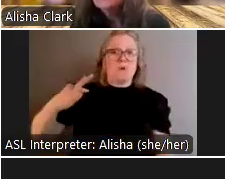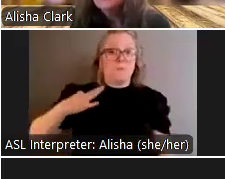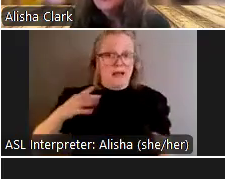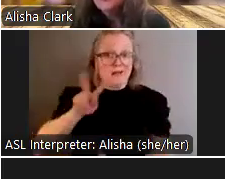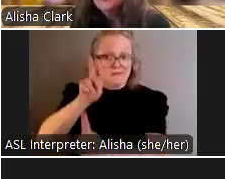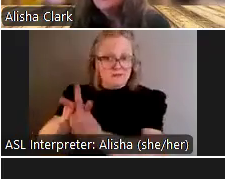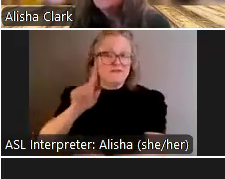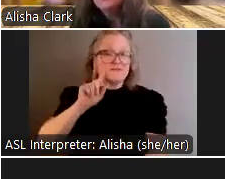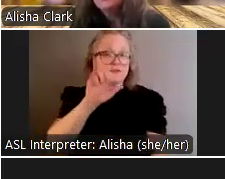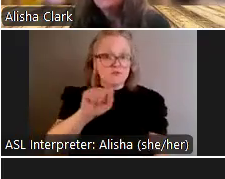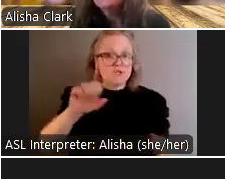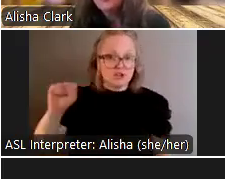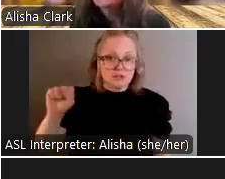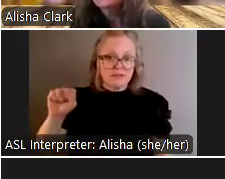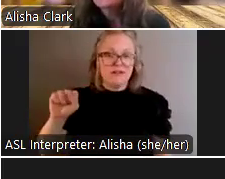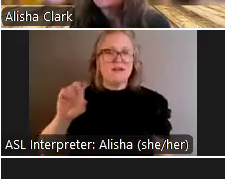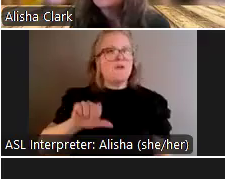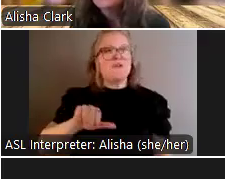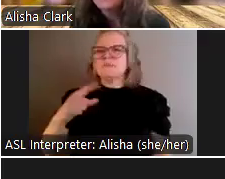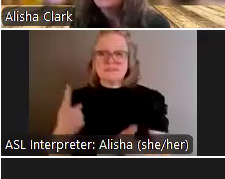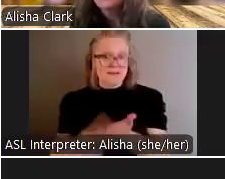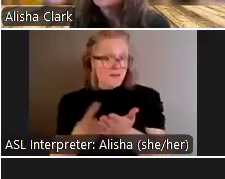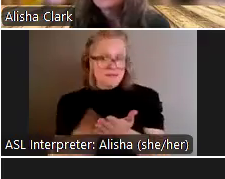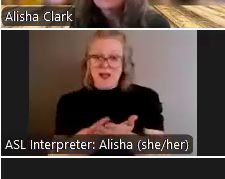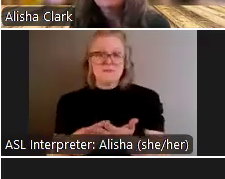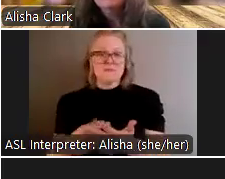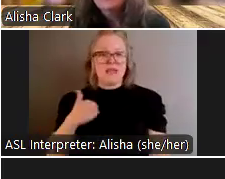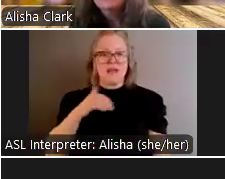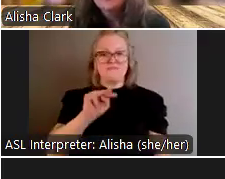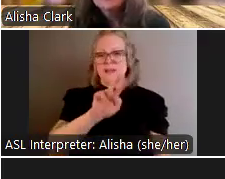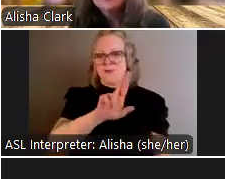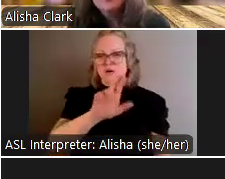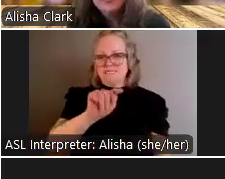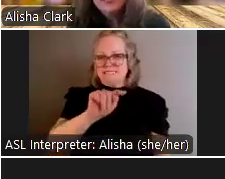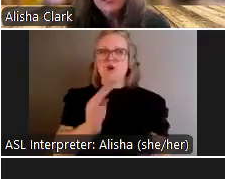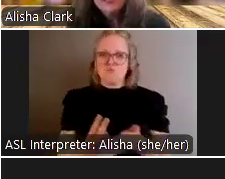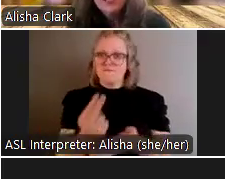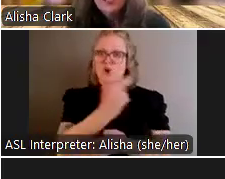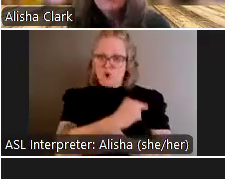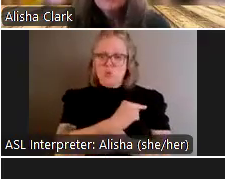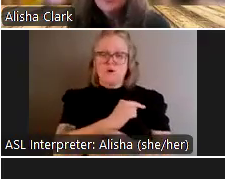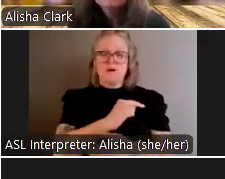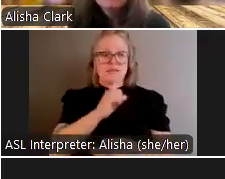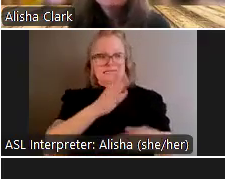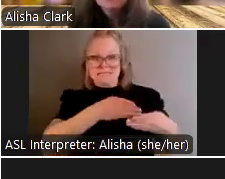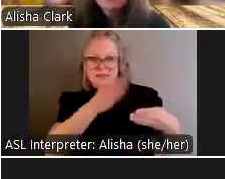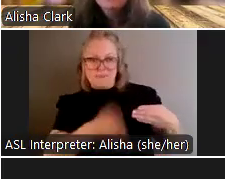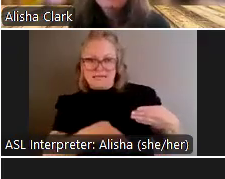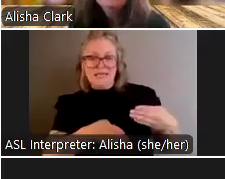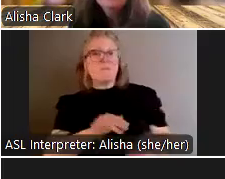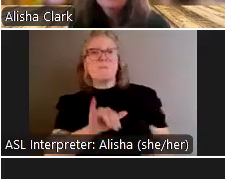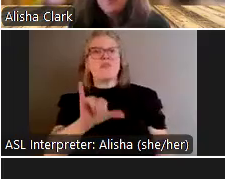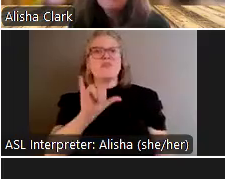And there are other times that there is that MRT review that is completed, but that is all